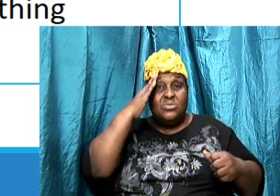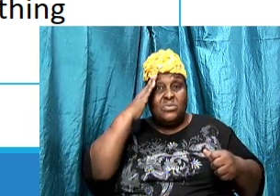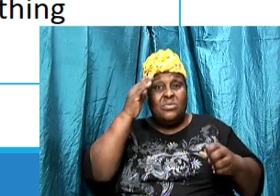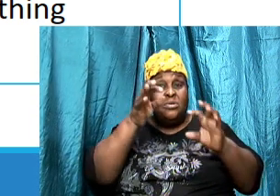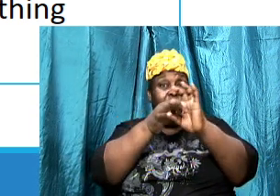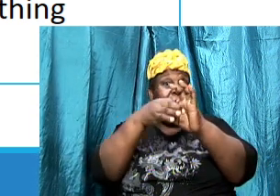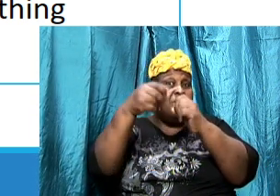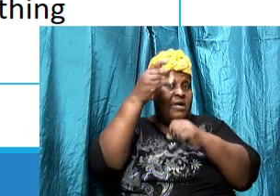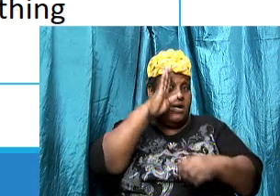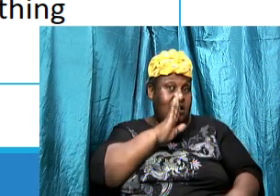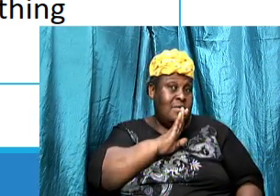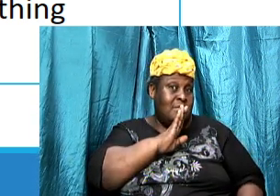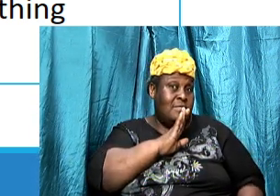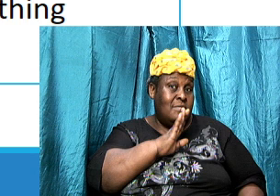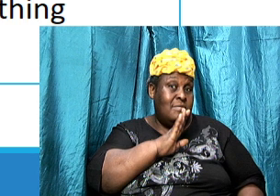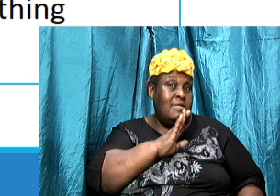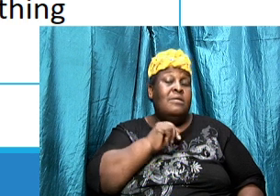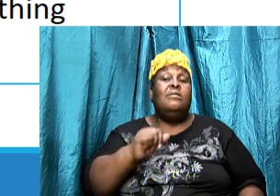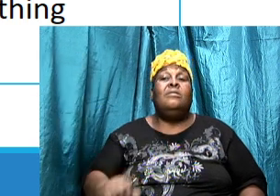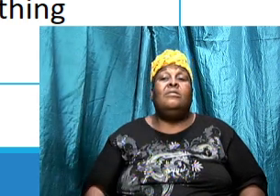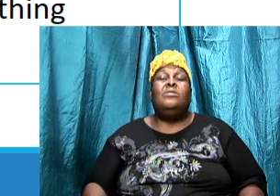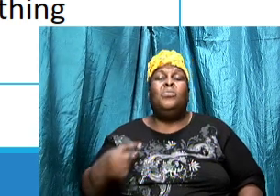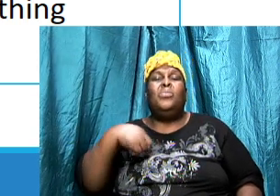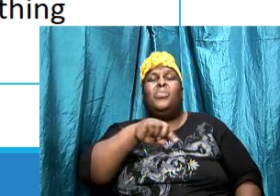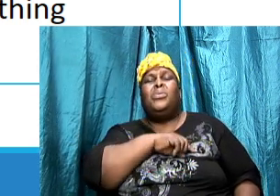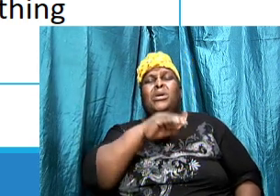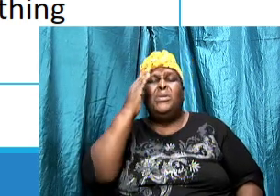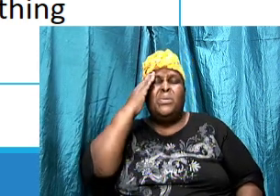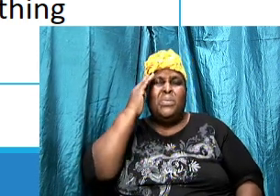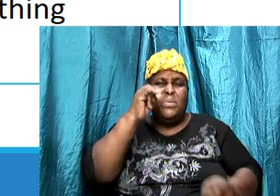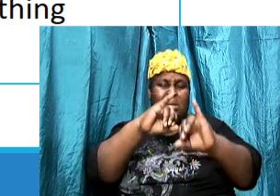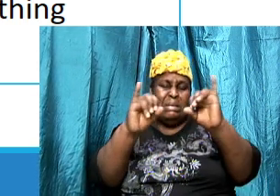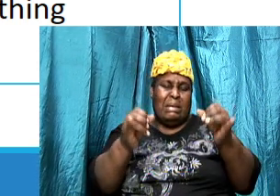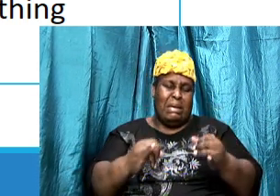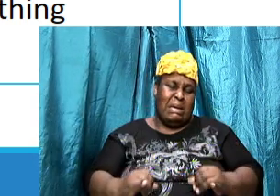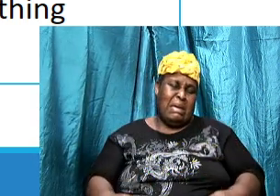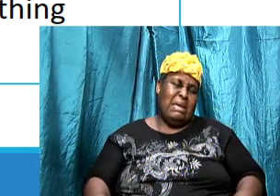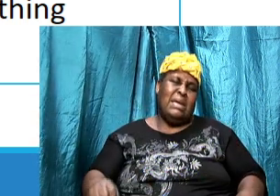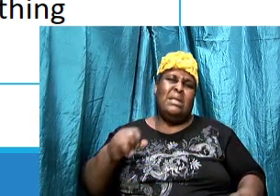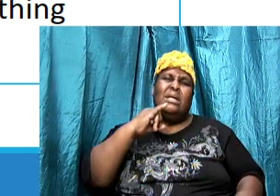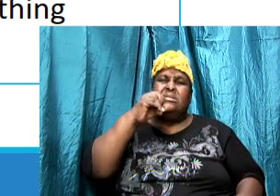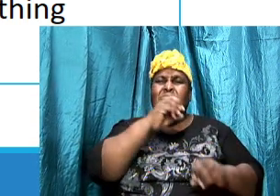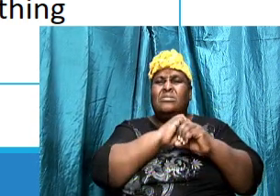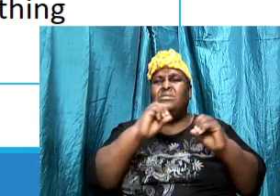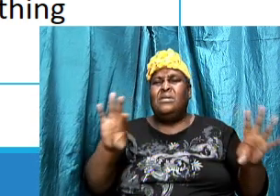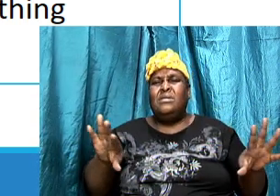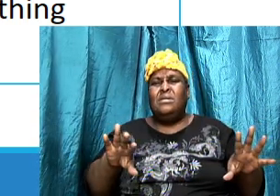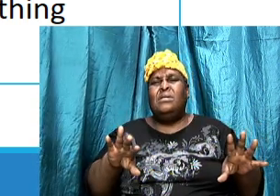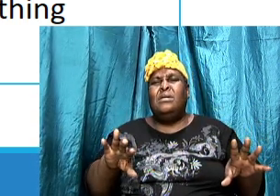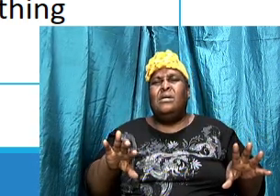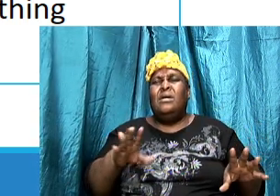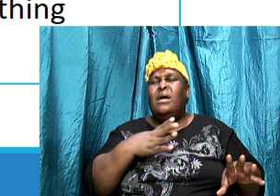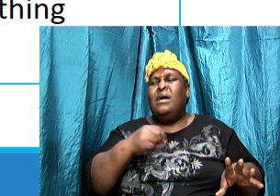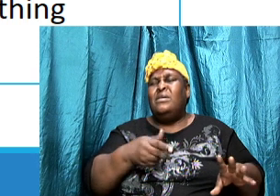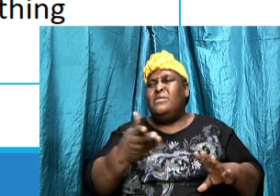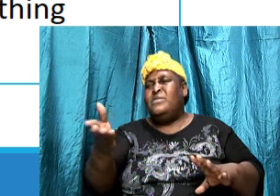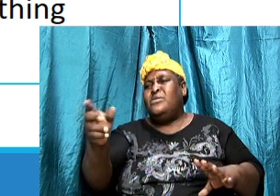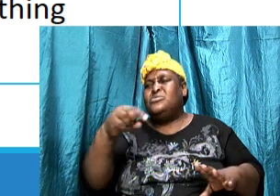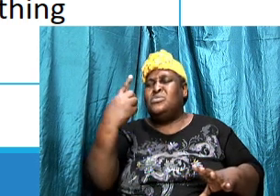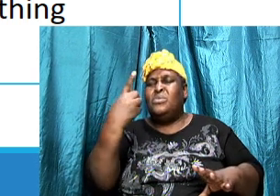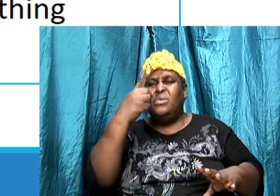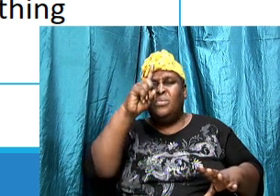So we know that an idols are nothing, and there is only one God. Right? So we know